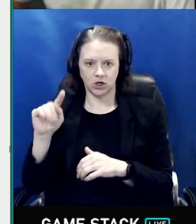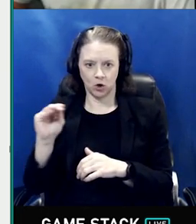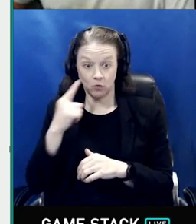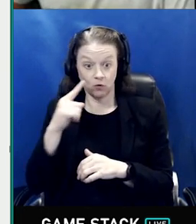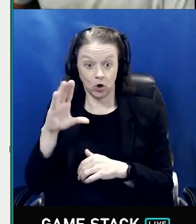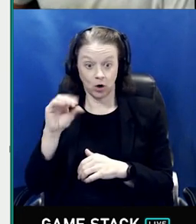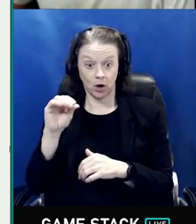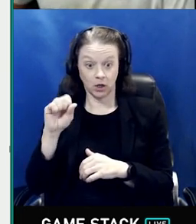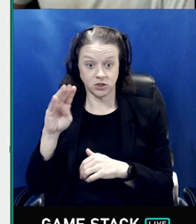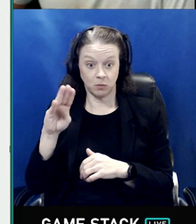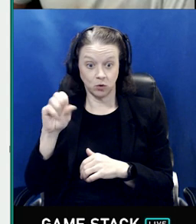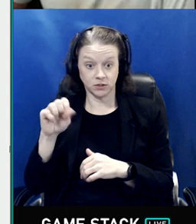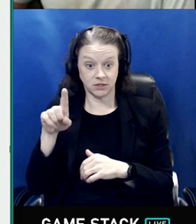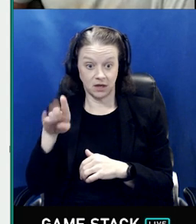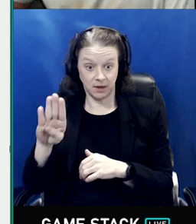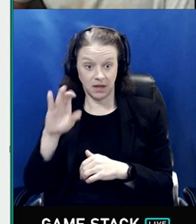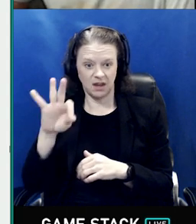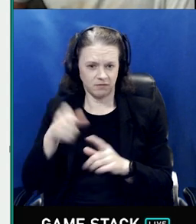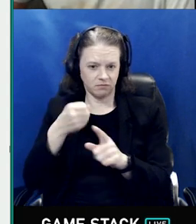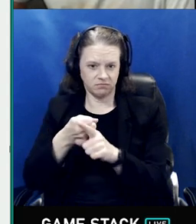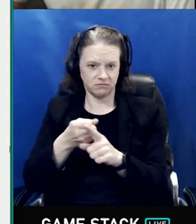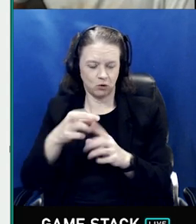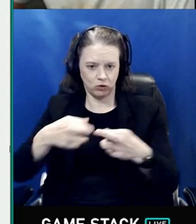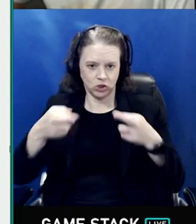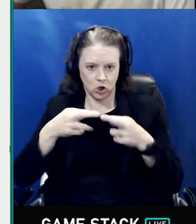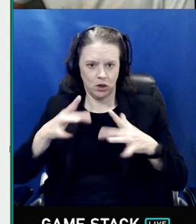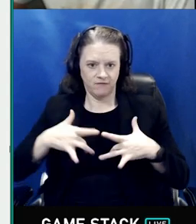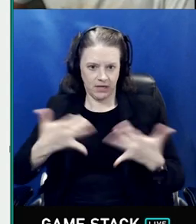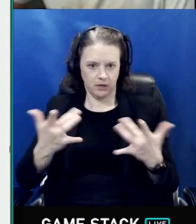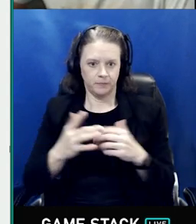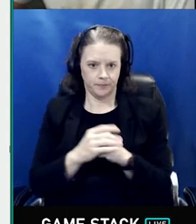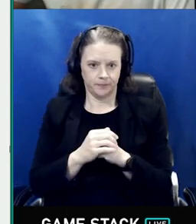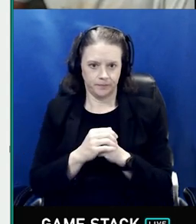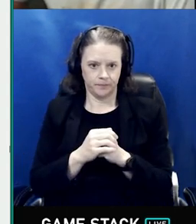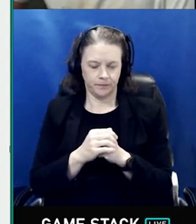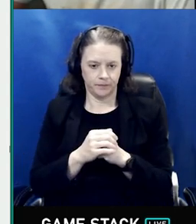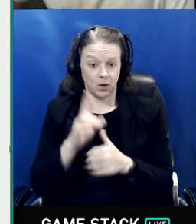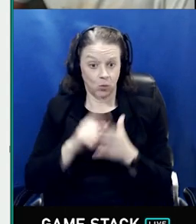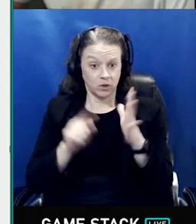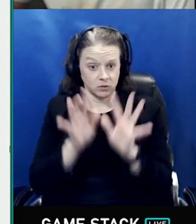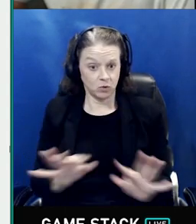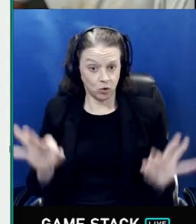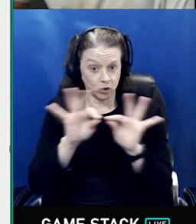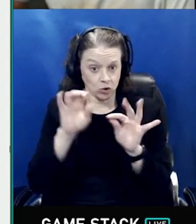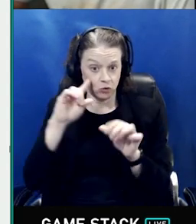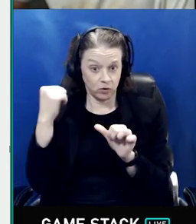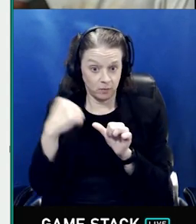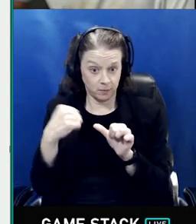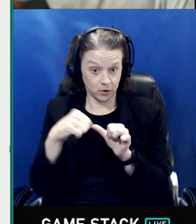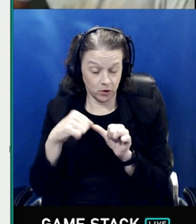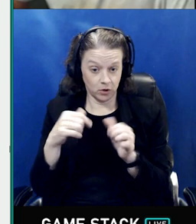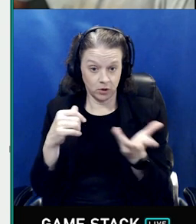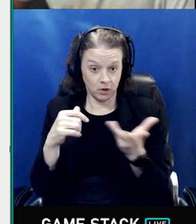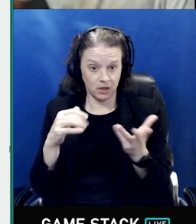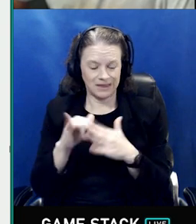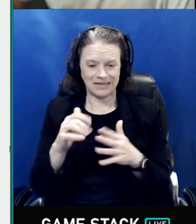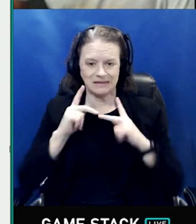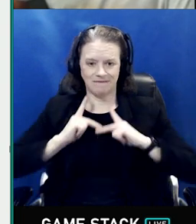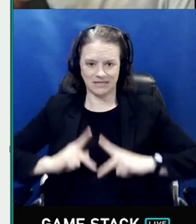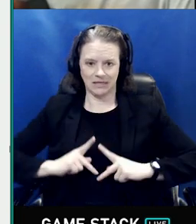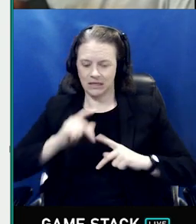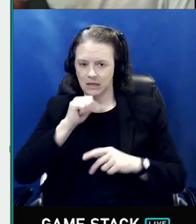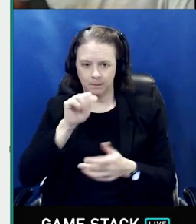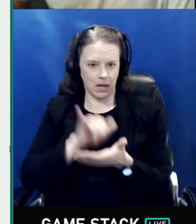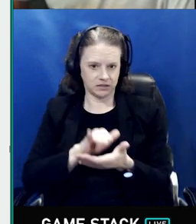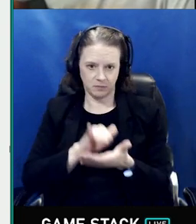should a regional event occur. What's important to keep in mind here is that it's physically impossible to have a database that provides